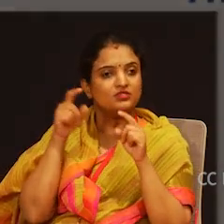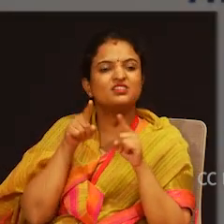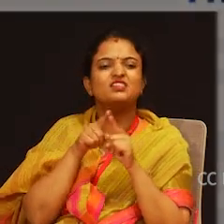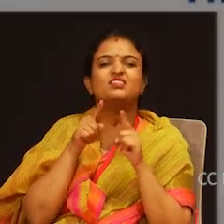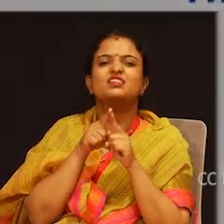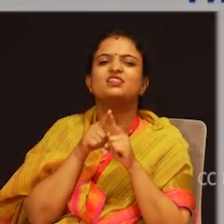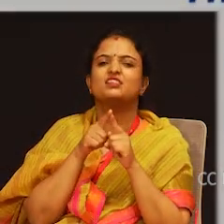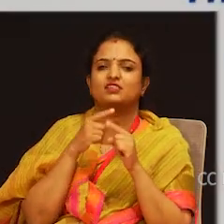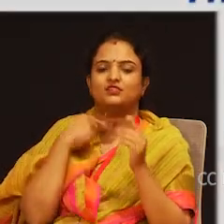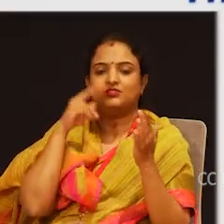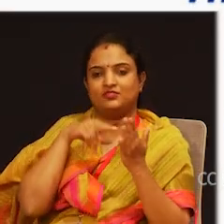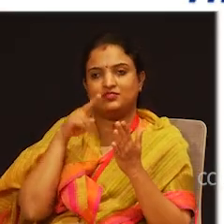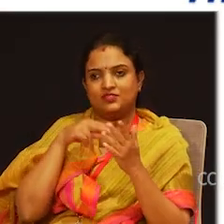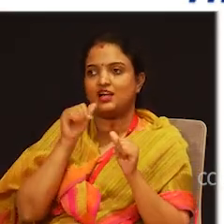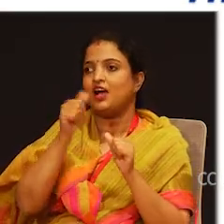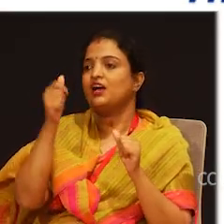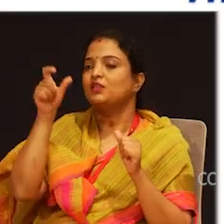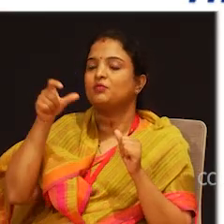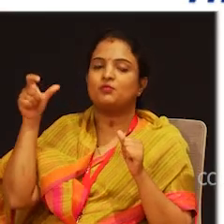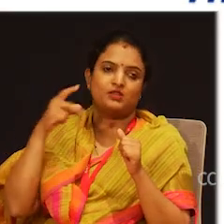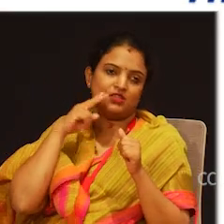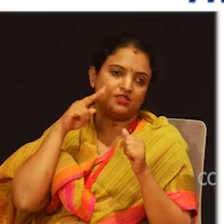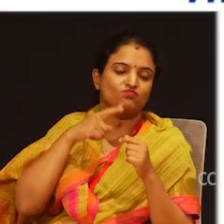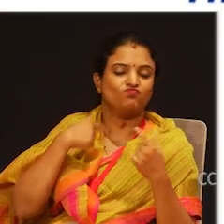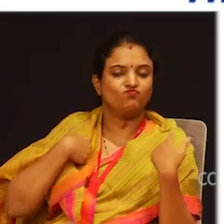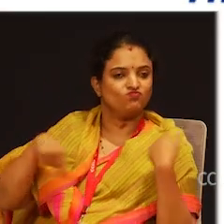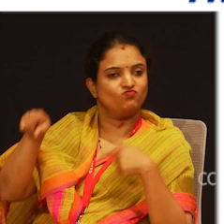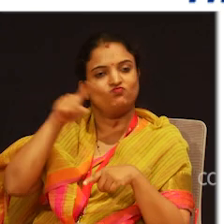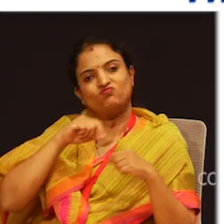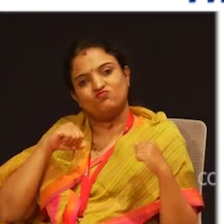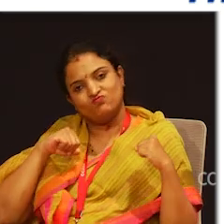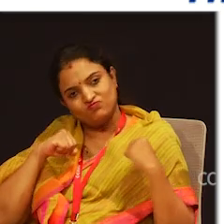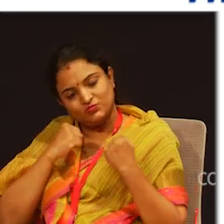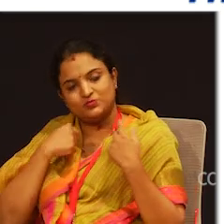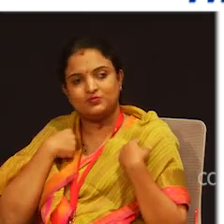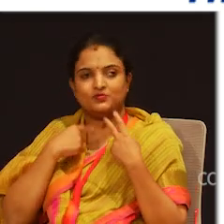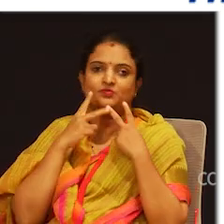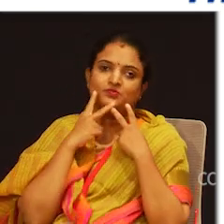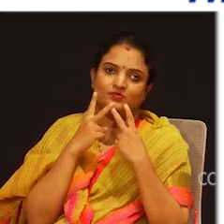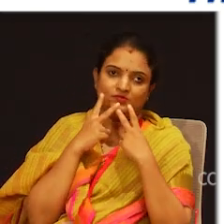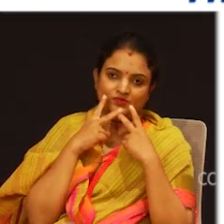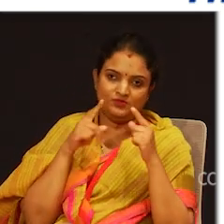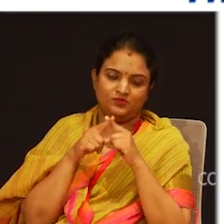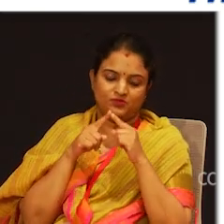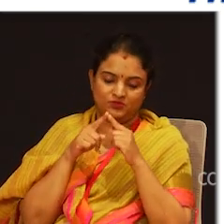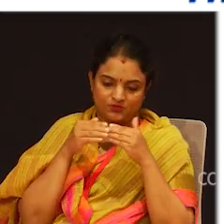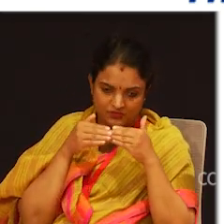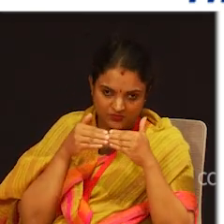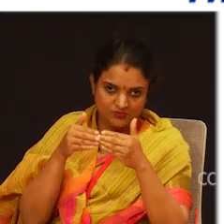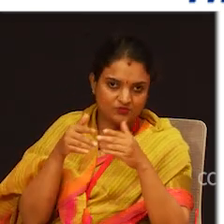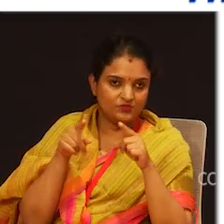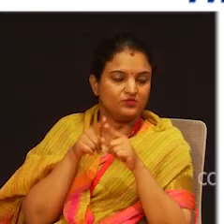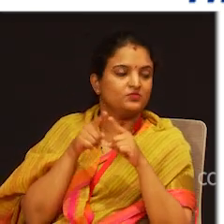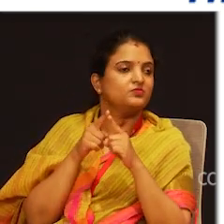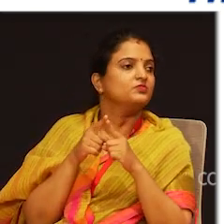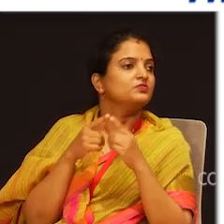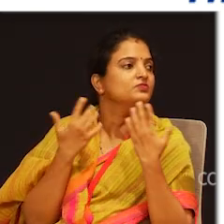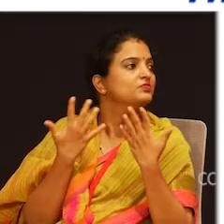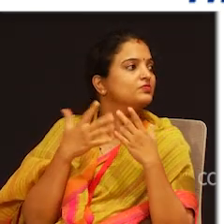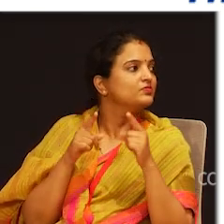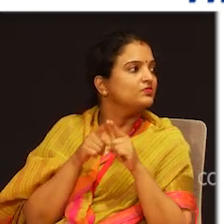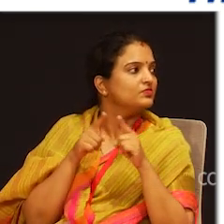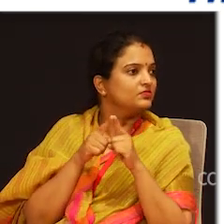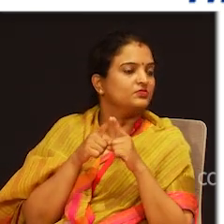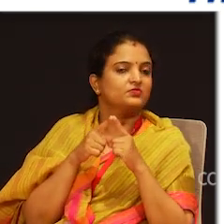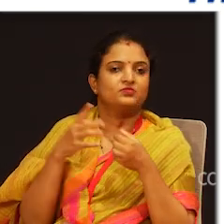it elaborates what I have said. Our efforts are on. We look forward to all of you joining hands with us to